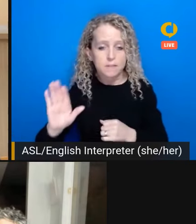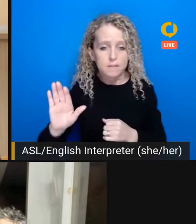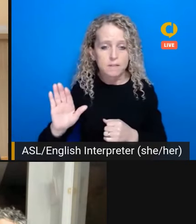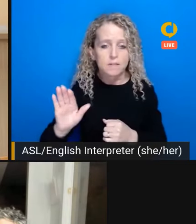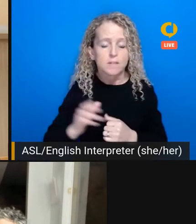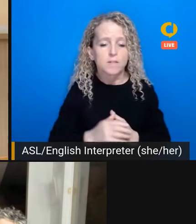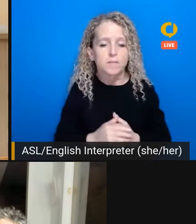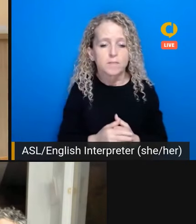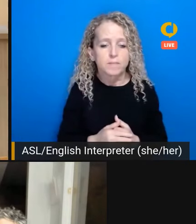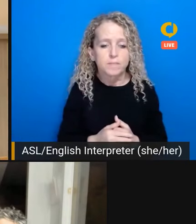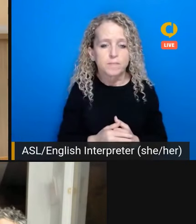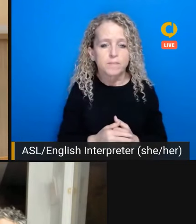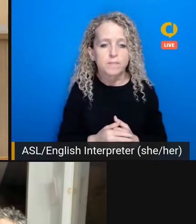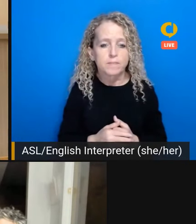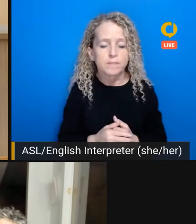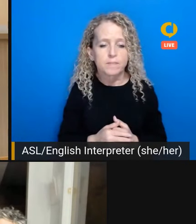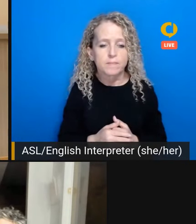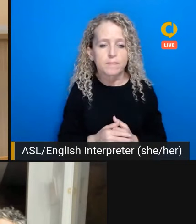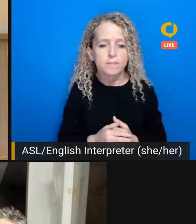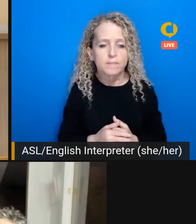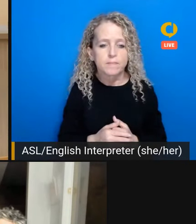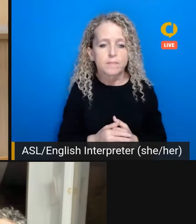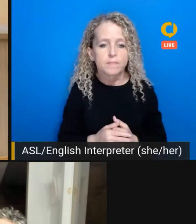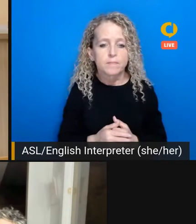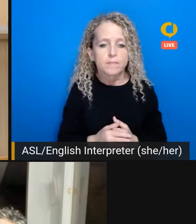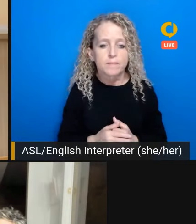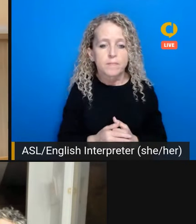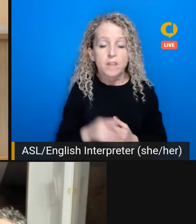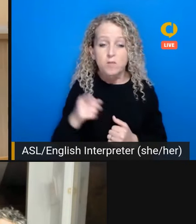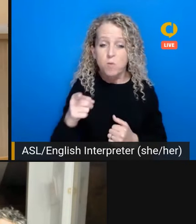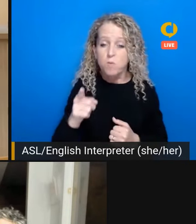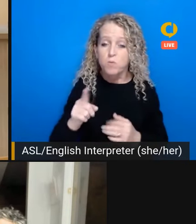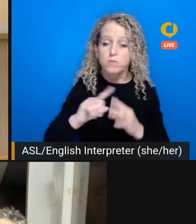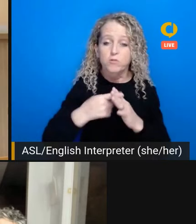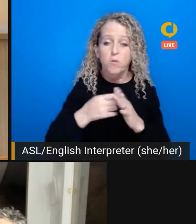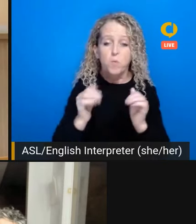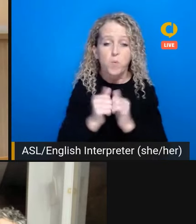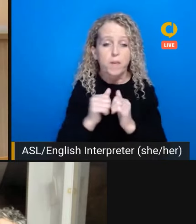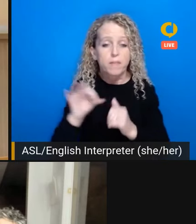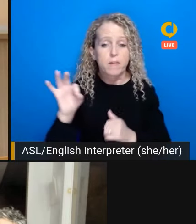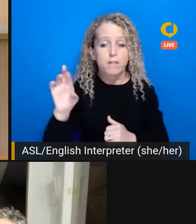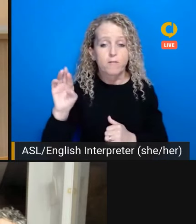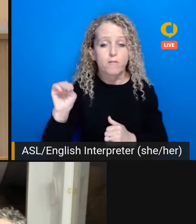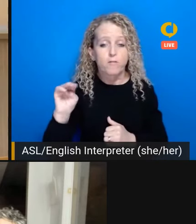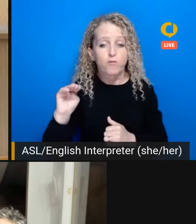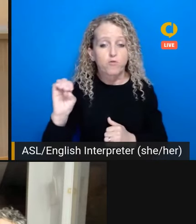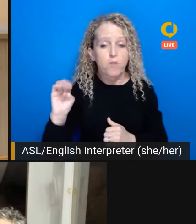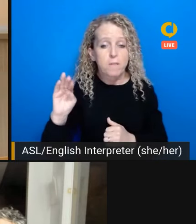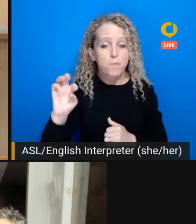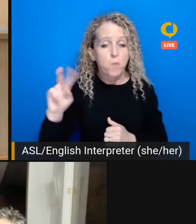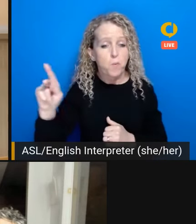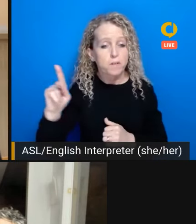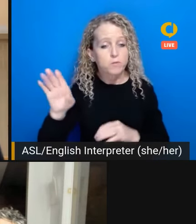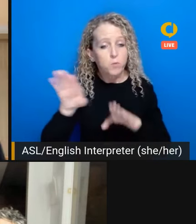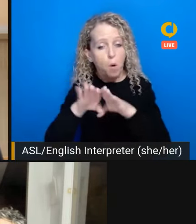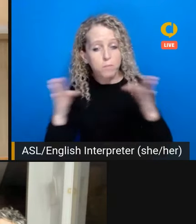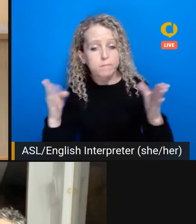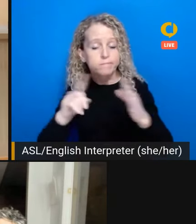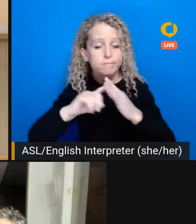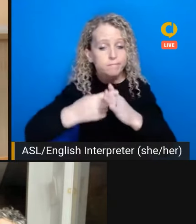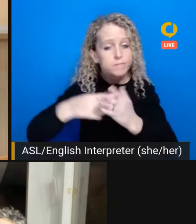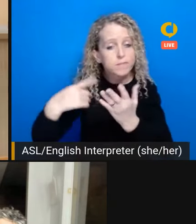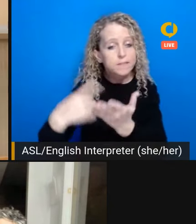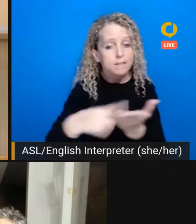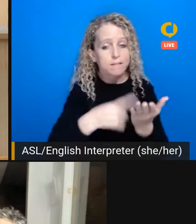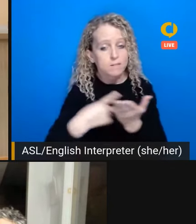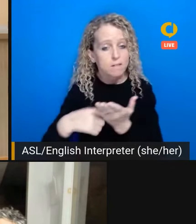IEEE is starting as a framework and initiative to start this discussion. And they